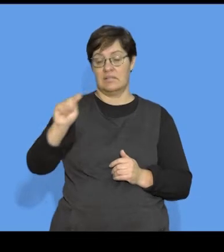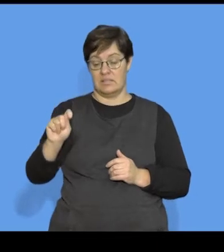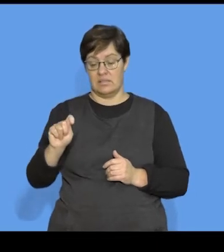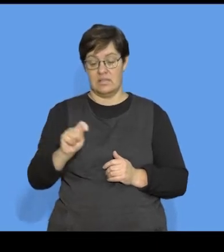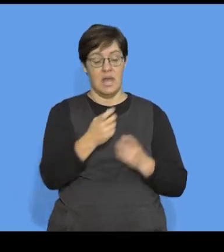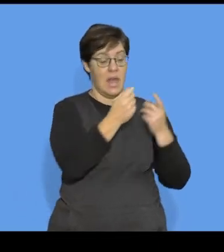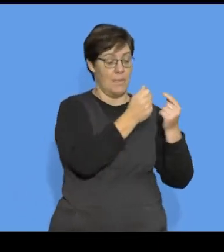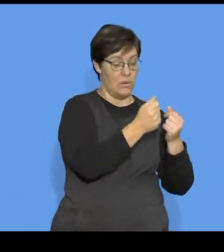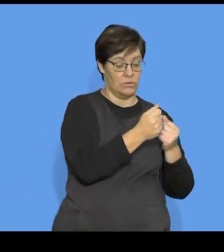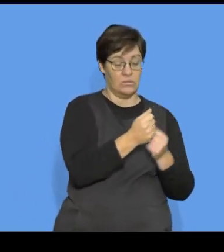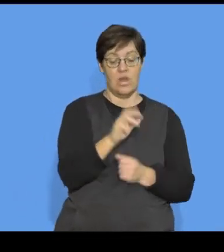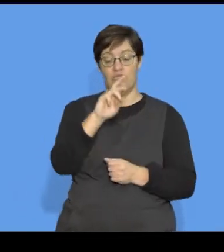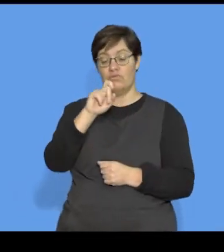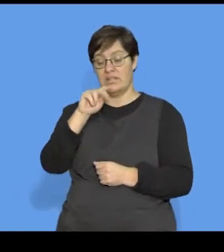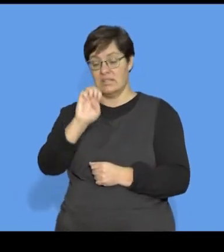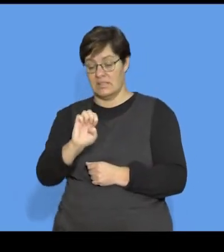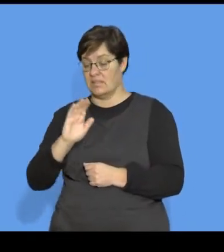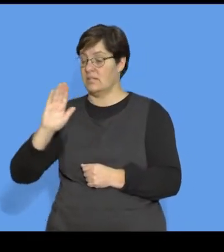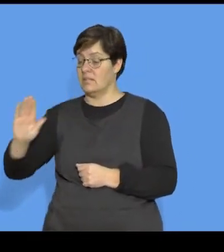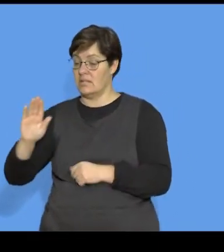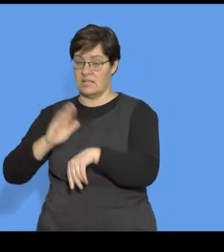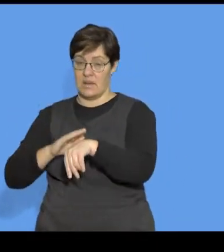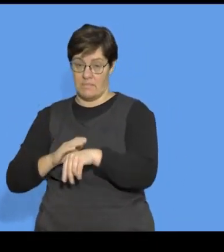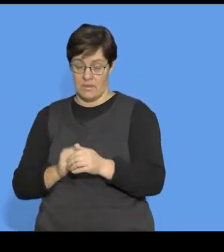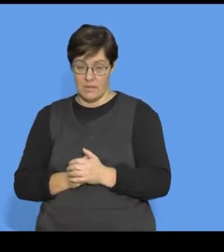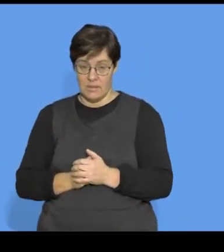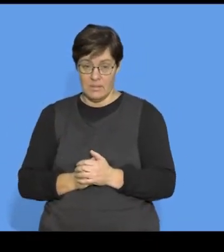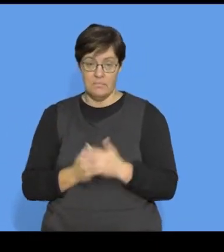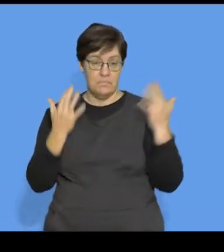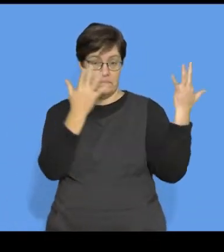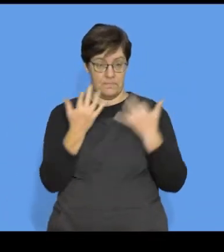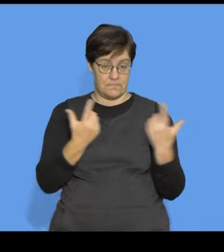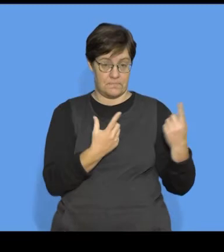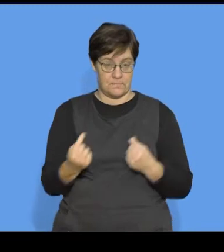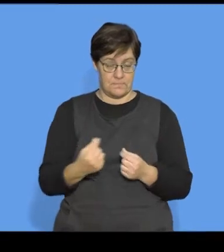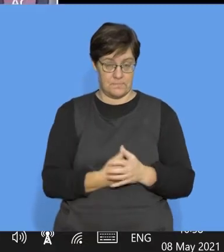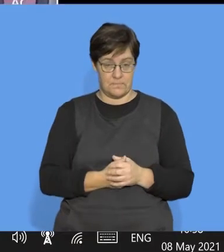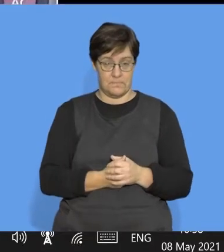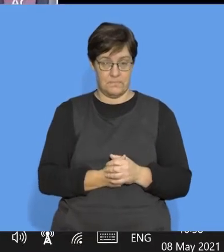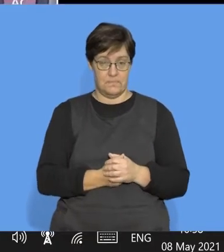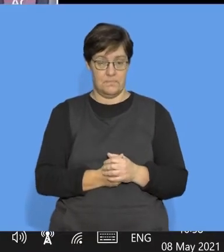we go. We've got the amount, we've got our rate, and we've got our time. Let's do that calculation.